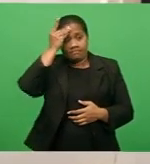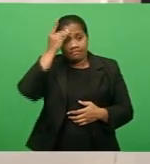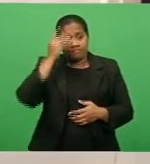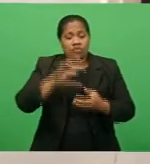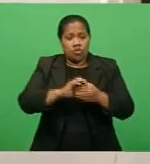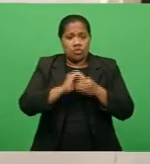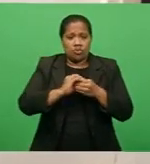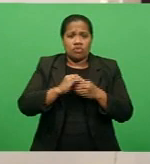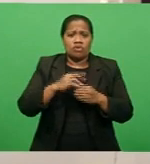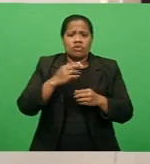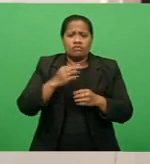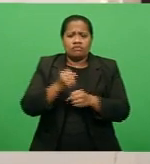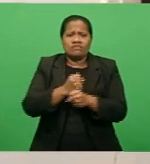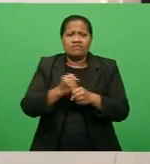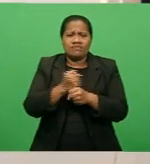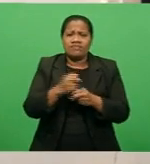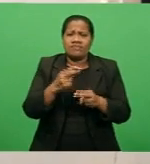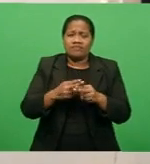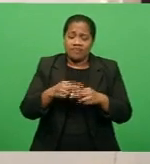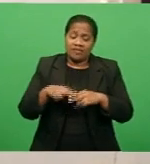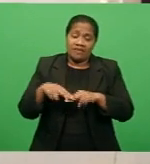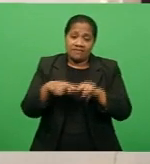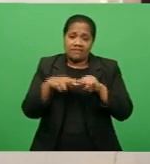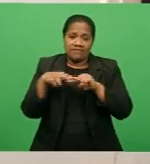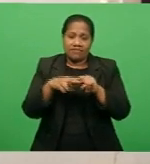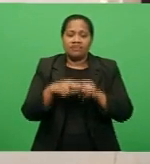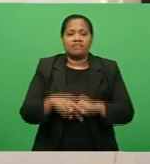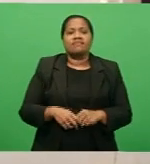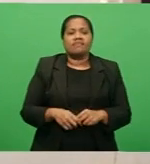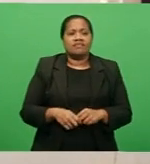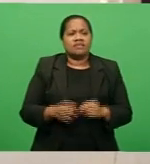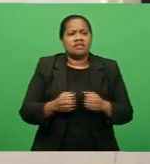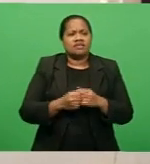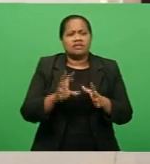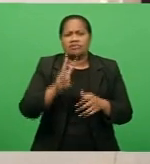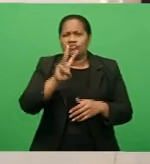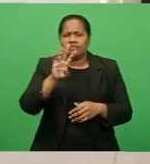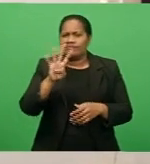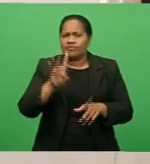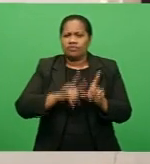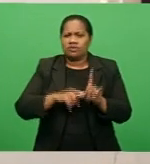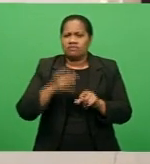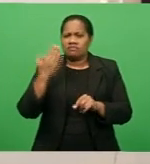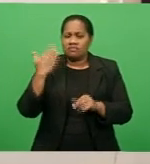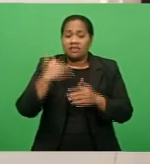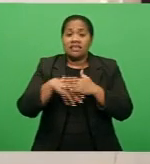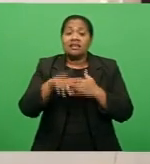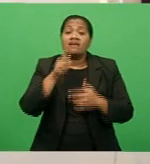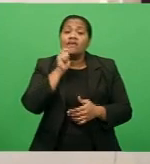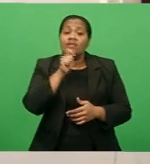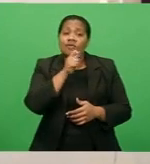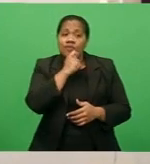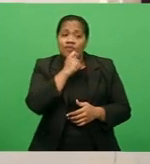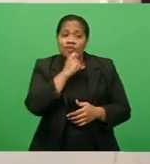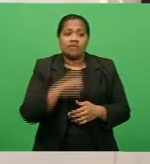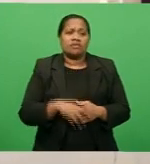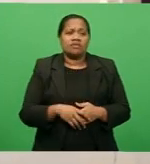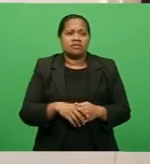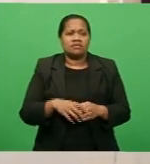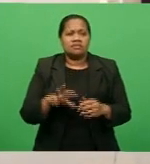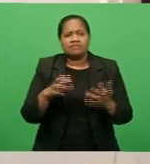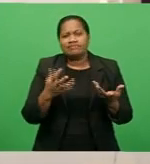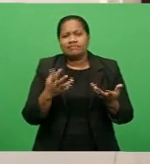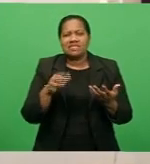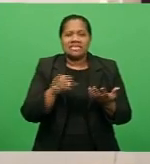Fiji, which is a green bean processor. He started that 3 to 4 years ago in Tivvy because it takes 2 to 3 years